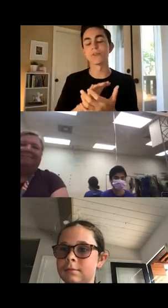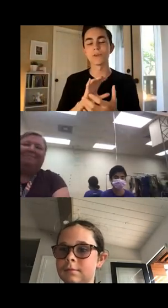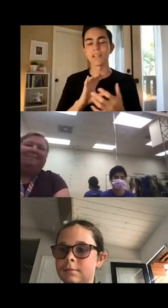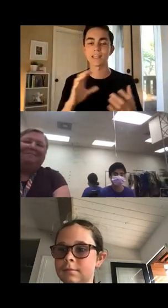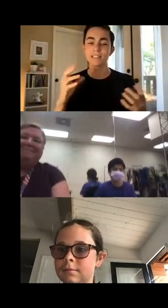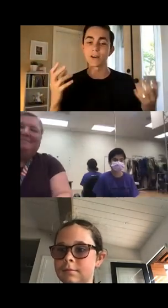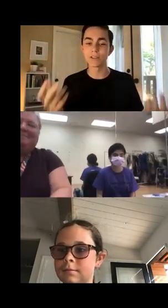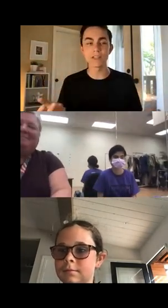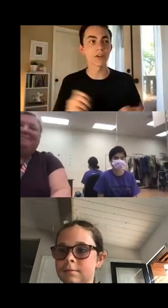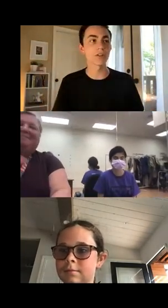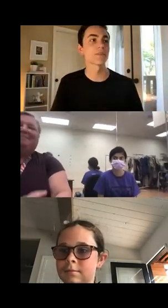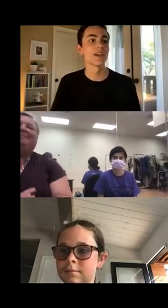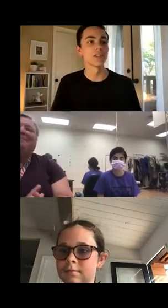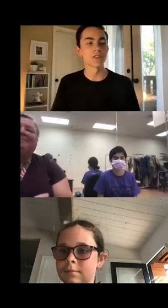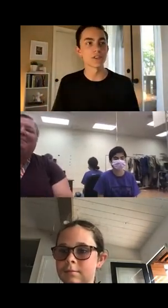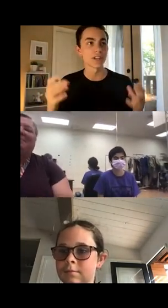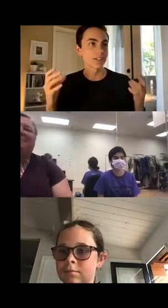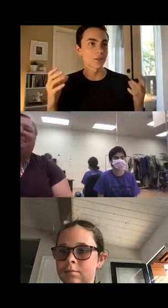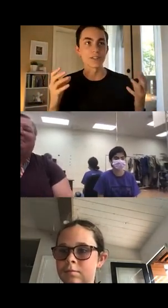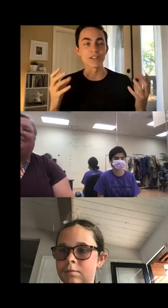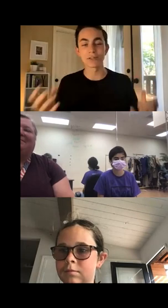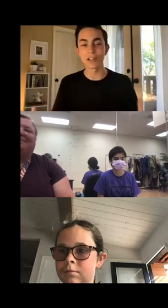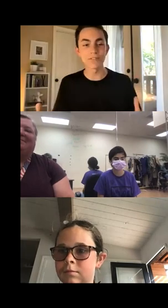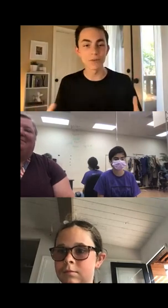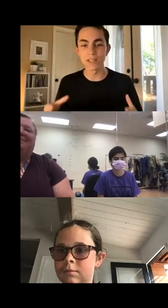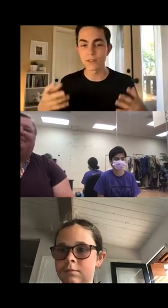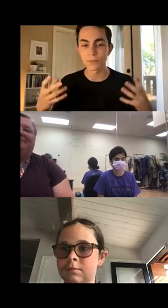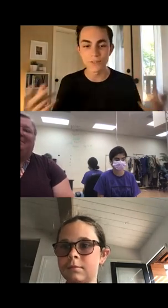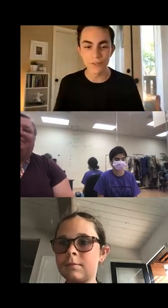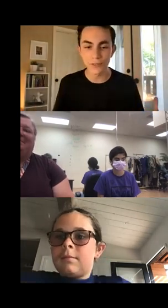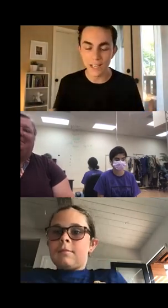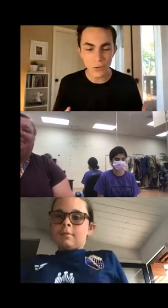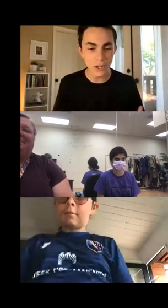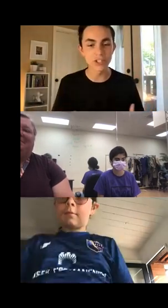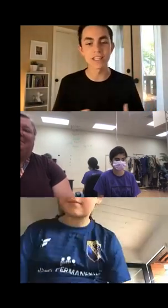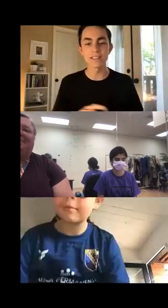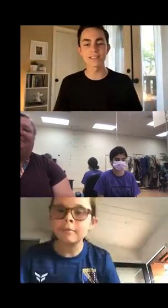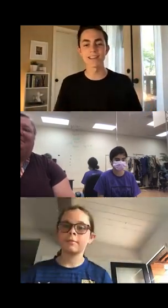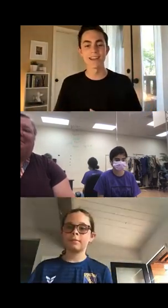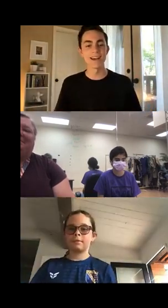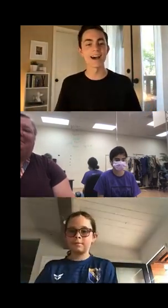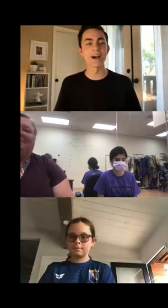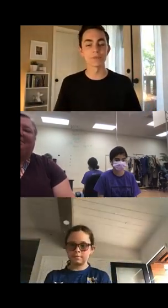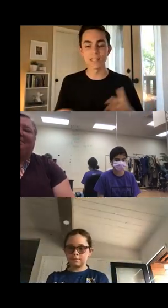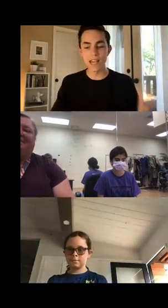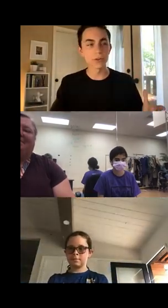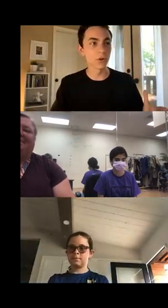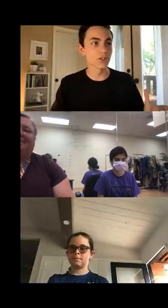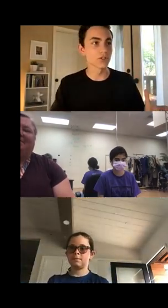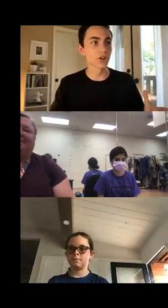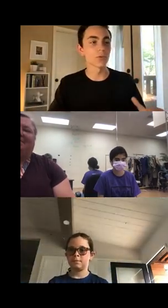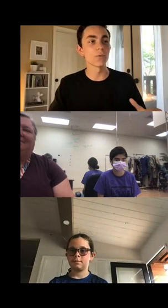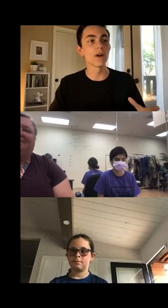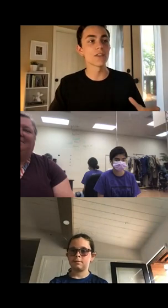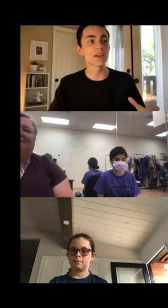crossover between ASL and theater. And so I think you guys can have a lot of fun with this. Please feel free to ask questions. Today, we're going